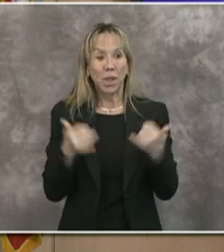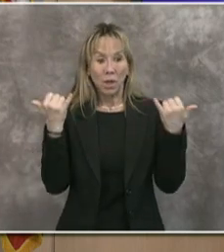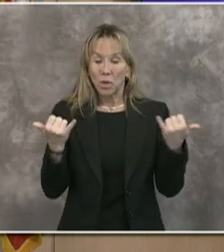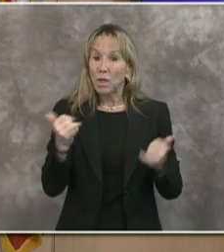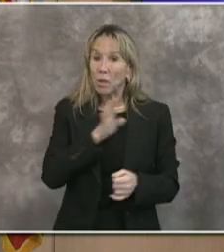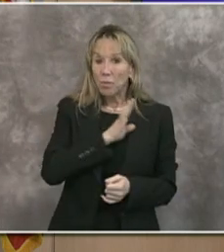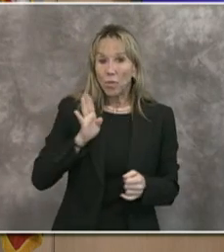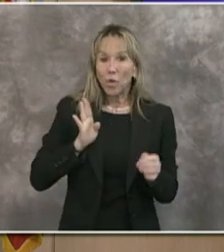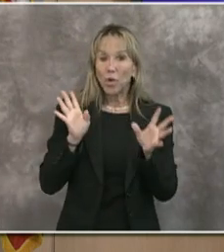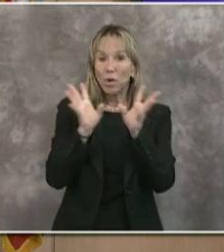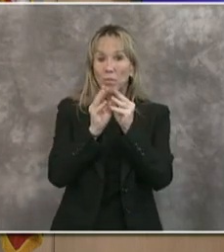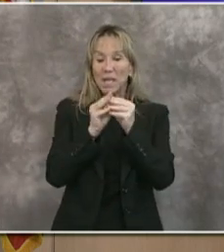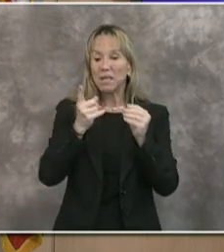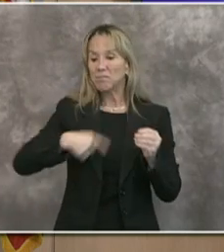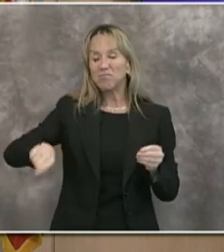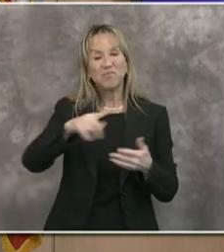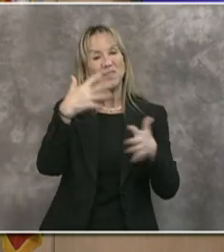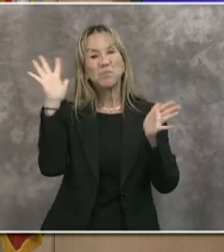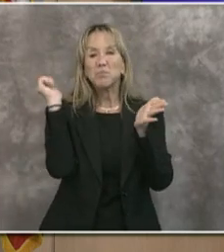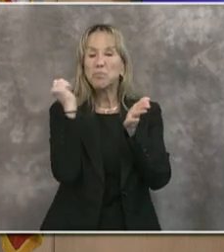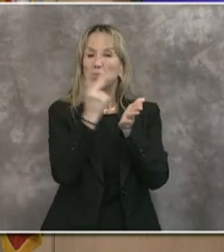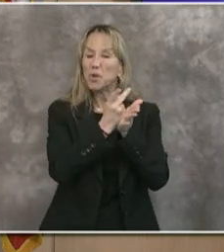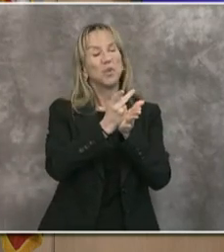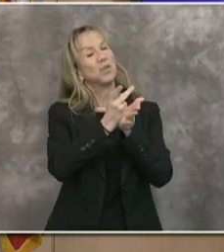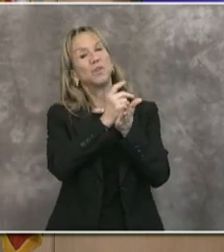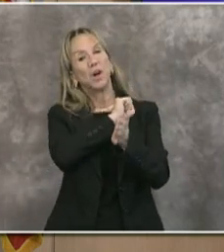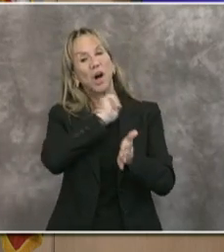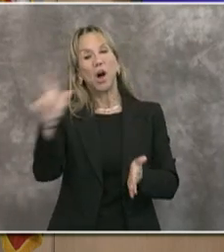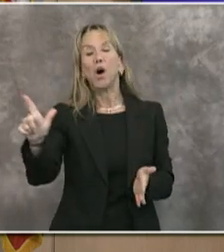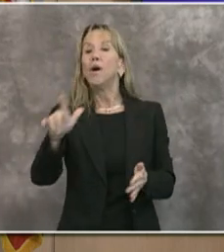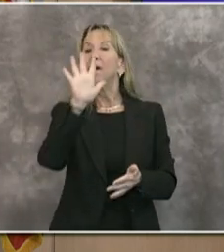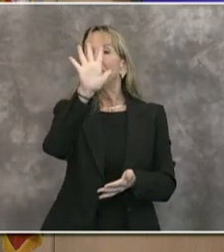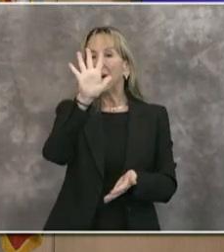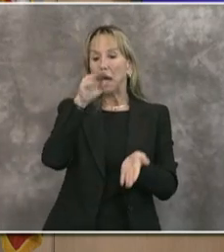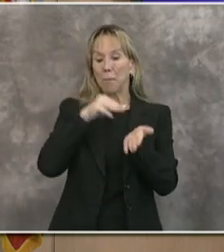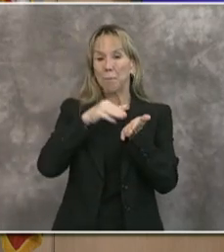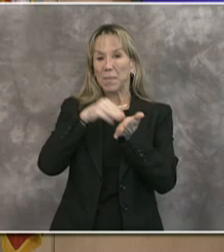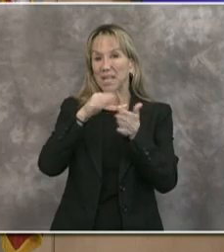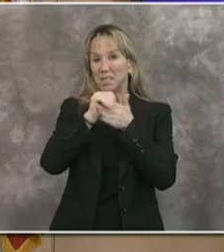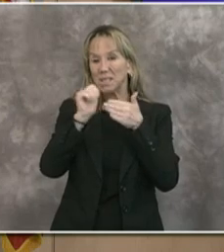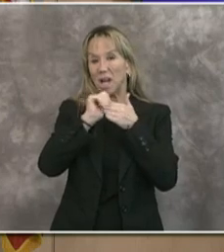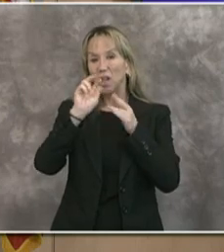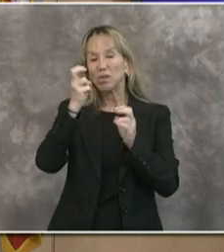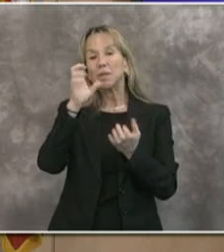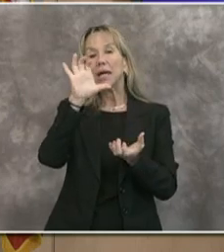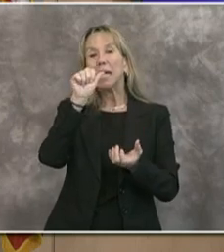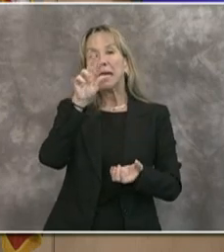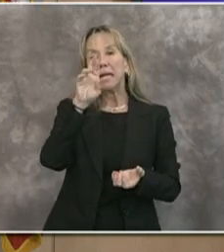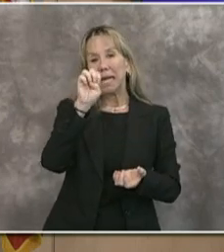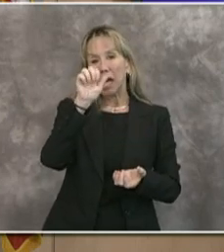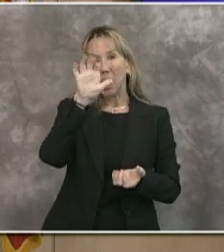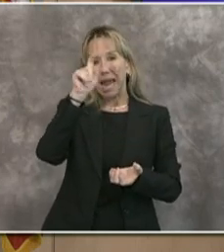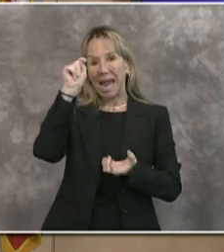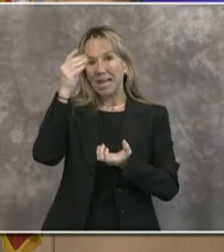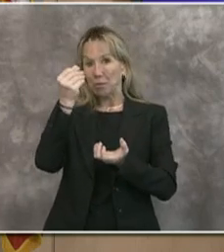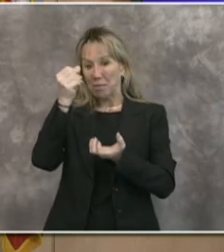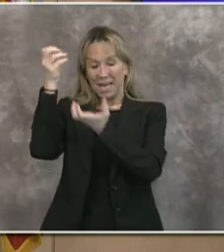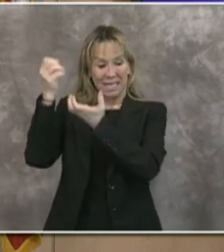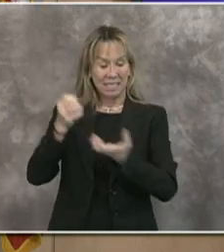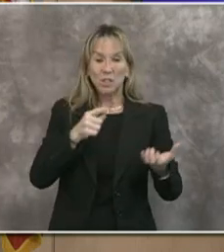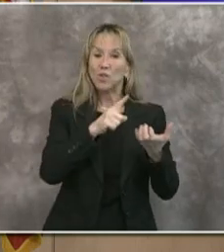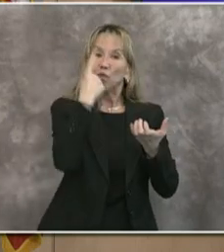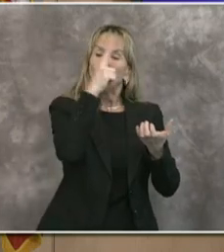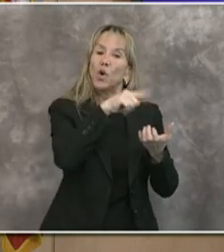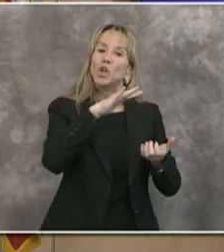unanimously approved the county appropriation of $5 million of CARE Act money to provide health care or child care